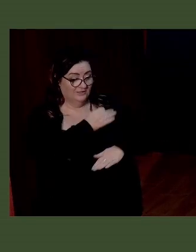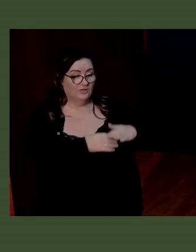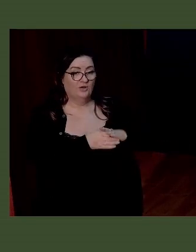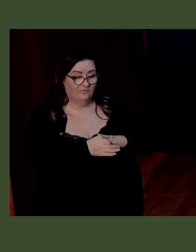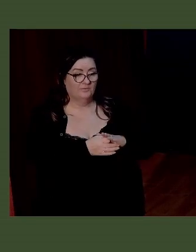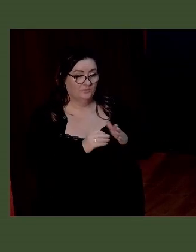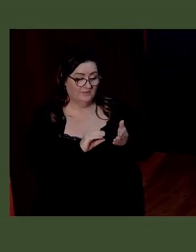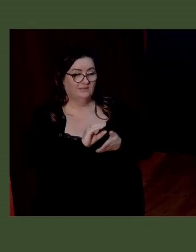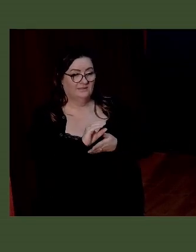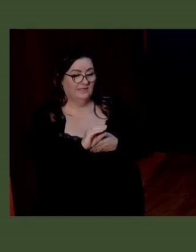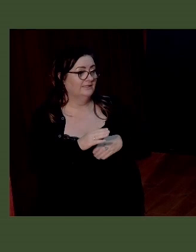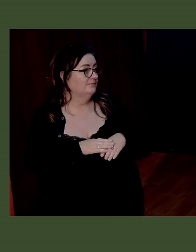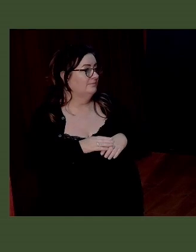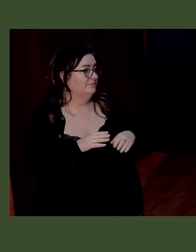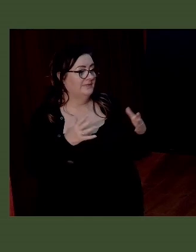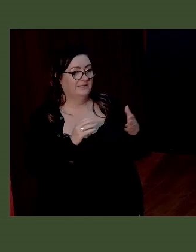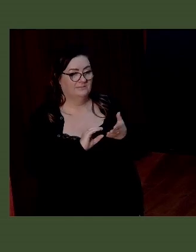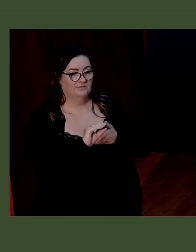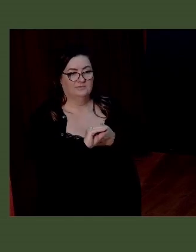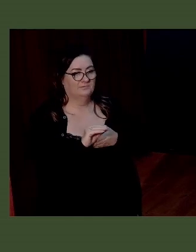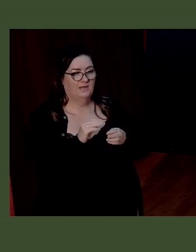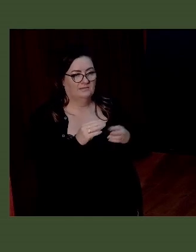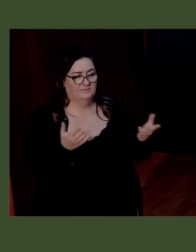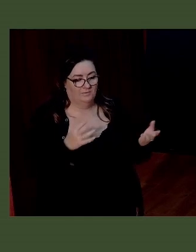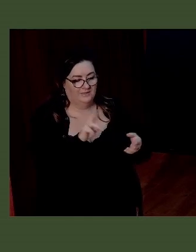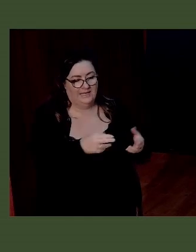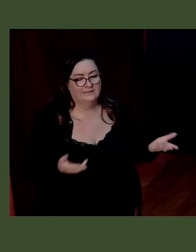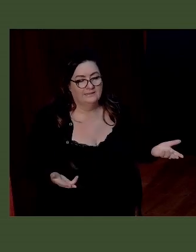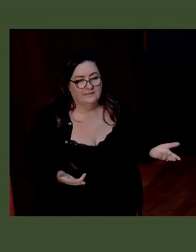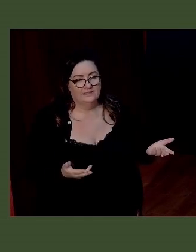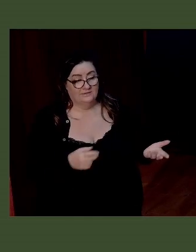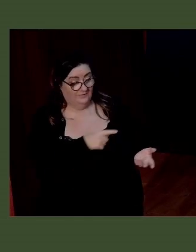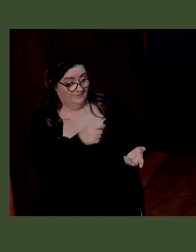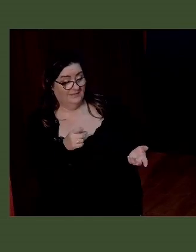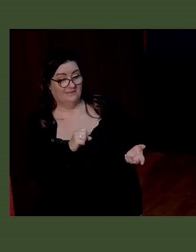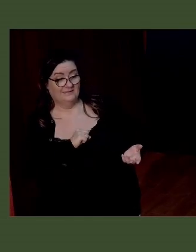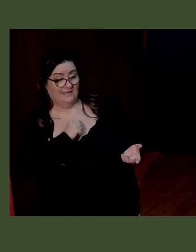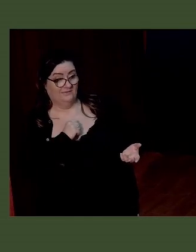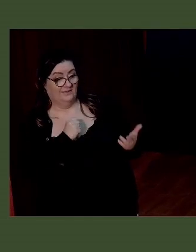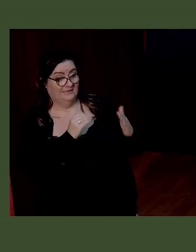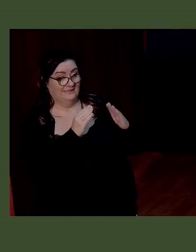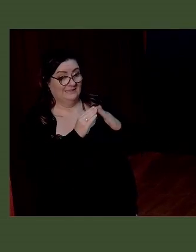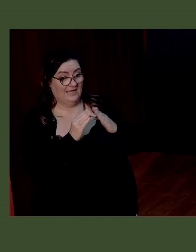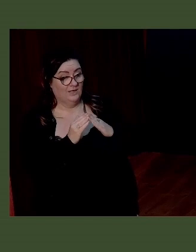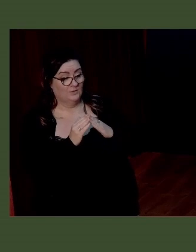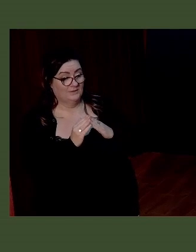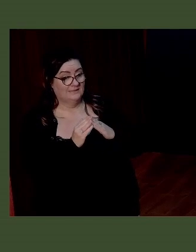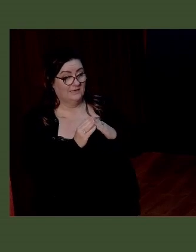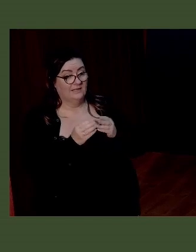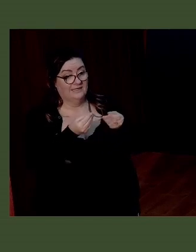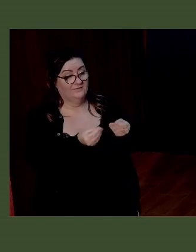a contribution, the maximum contribution permissible, so long as they are satisfied that the houses are let to the most